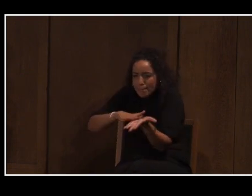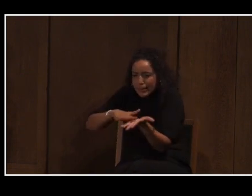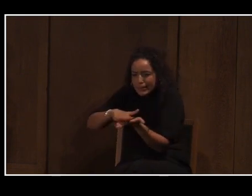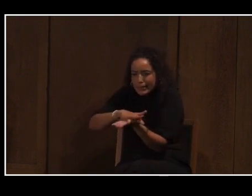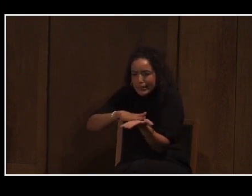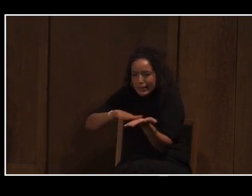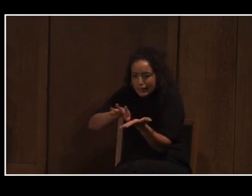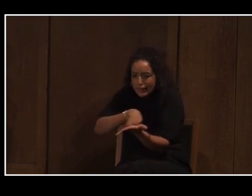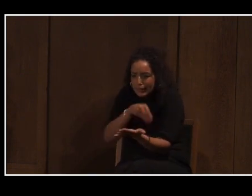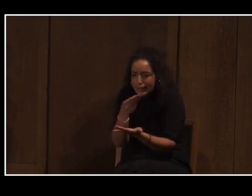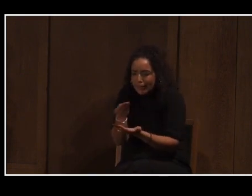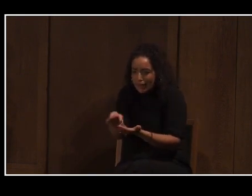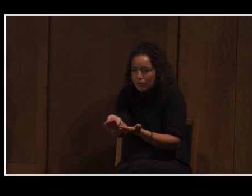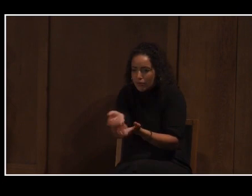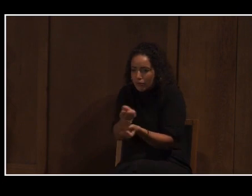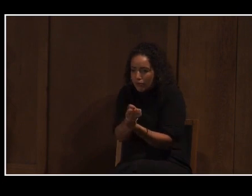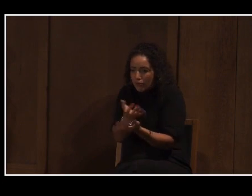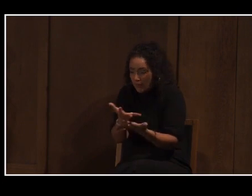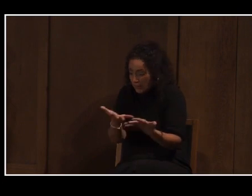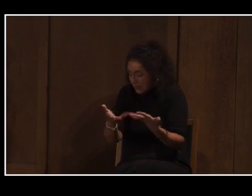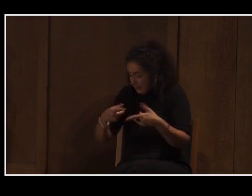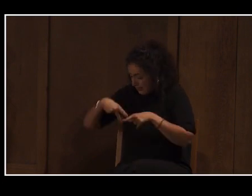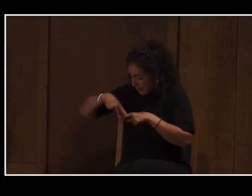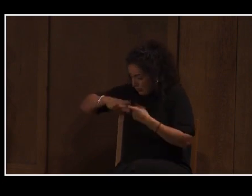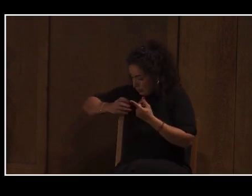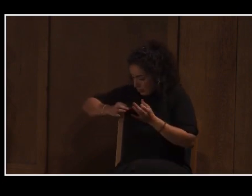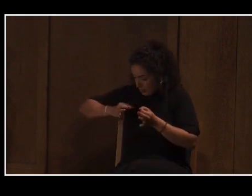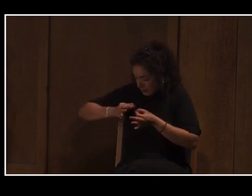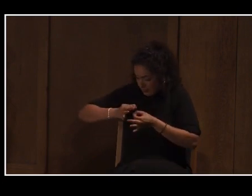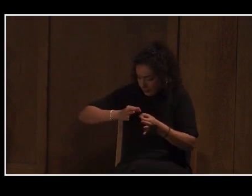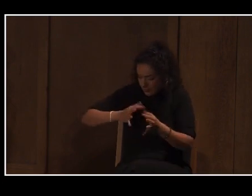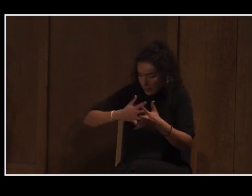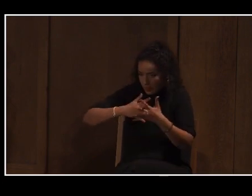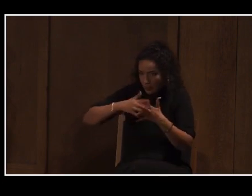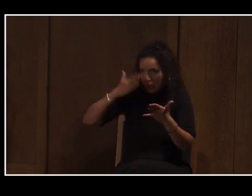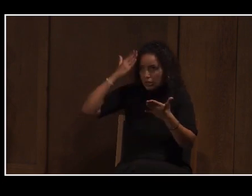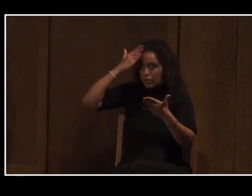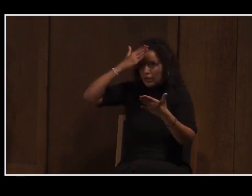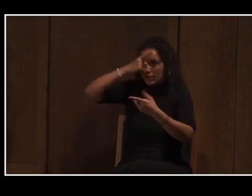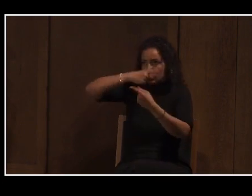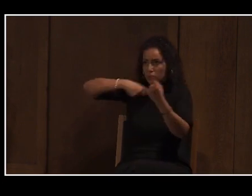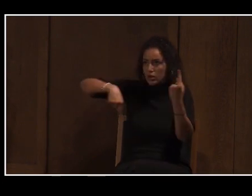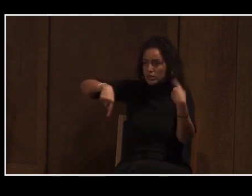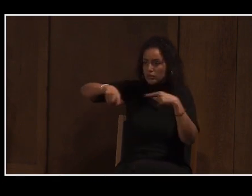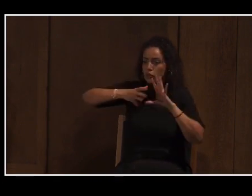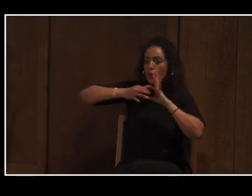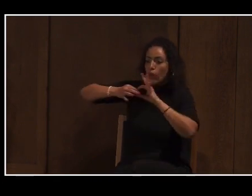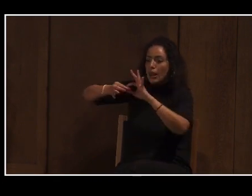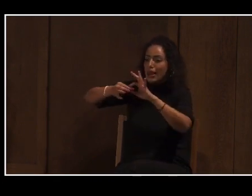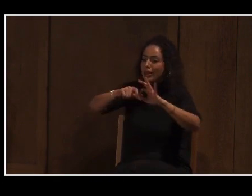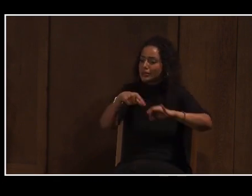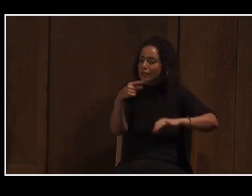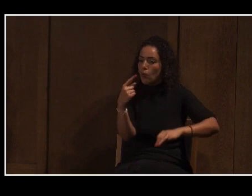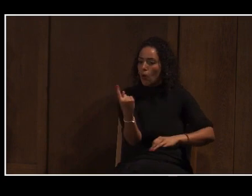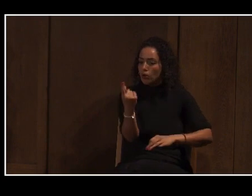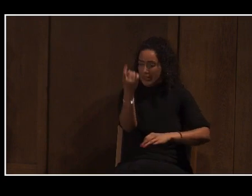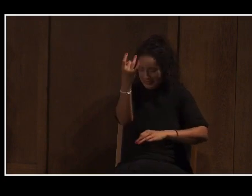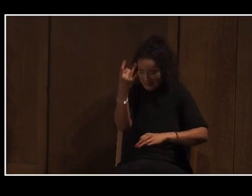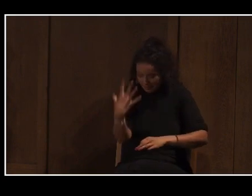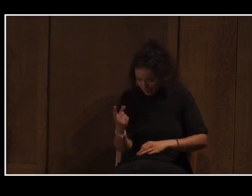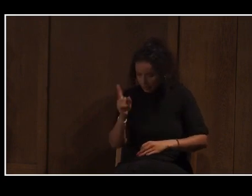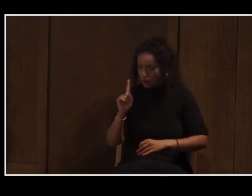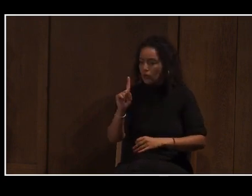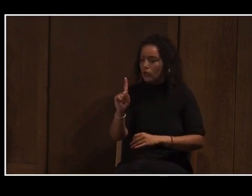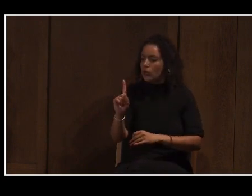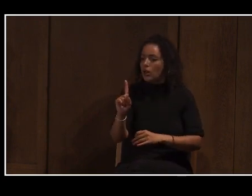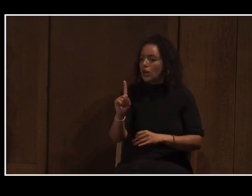many tools of how we've been able to imagine ourselves as a collective body, if you will, or how we've imagined our way forward. And I think